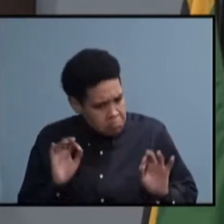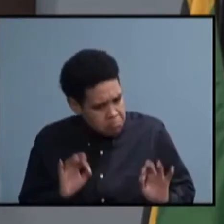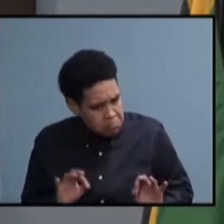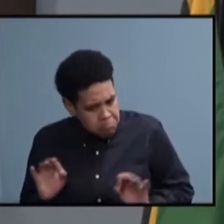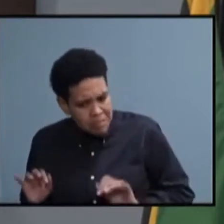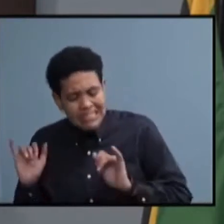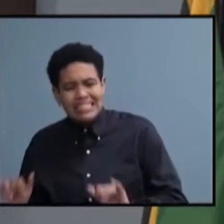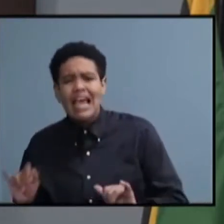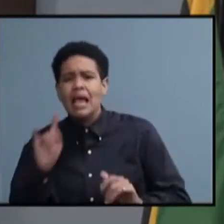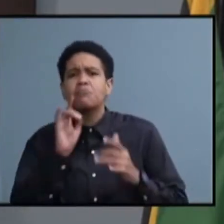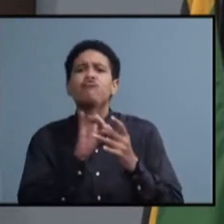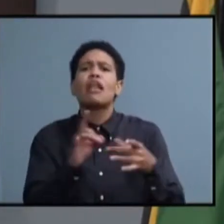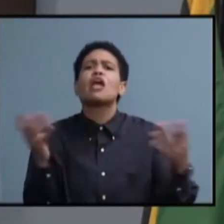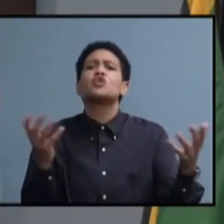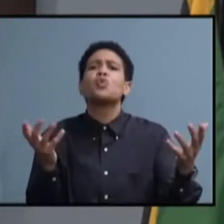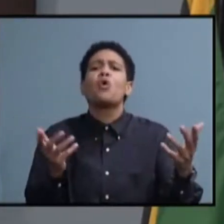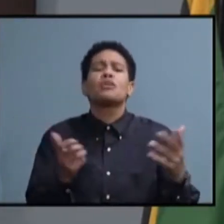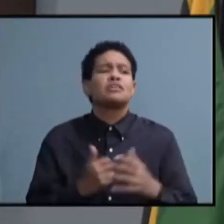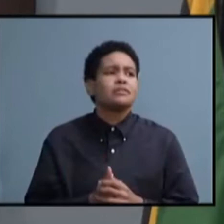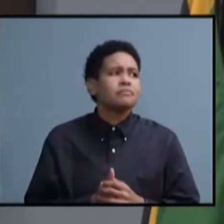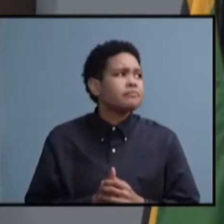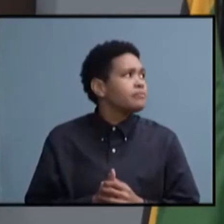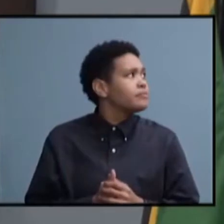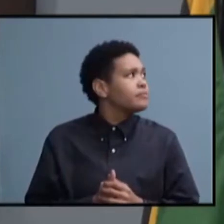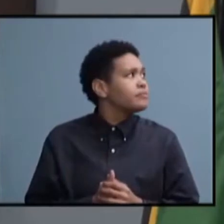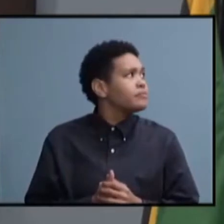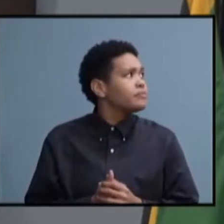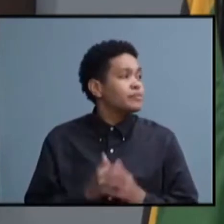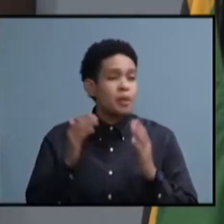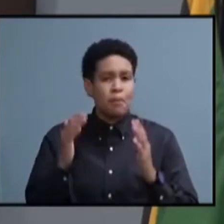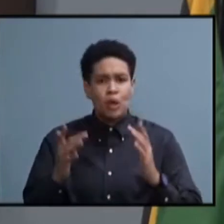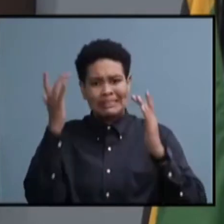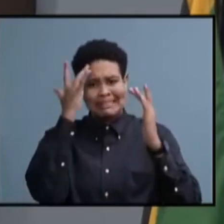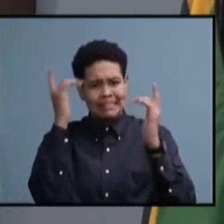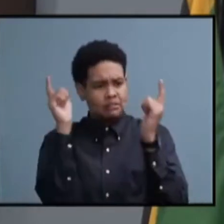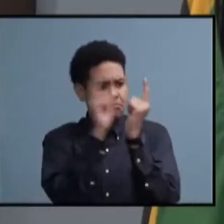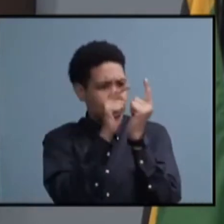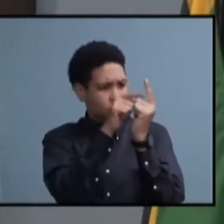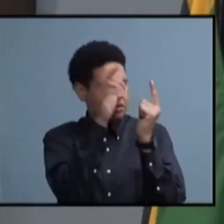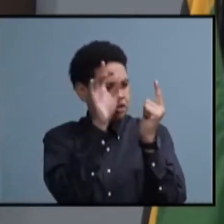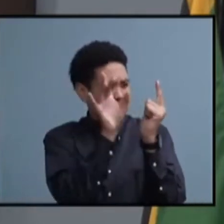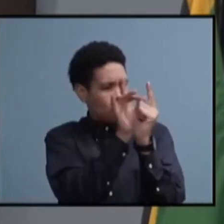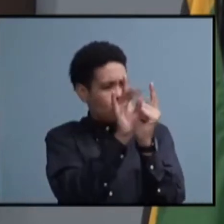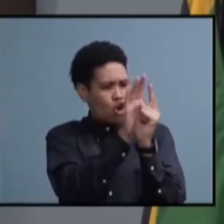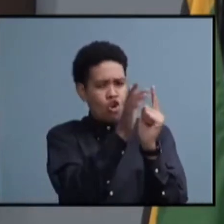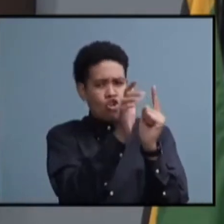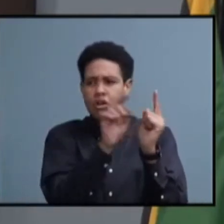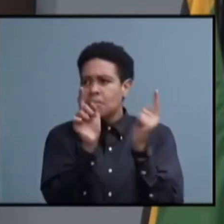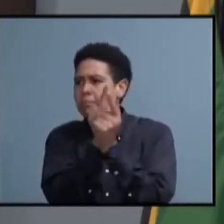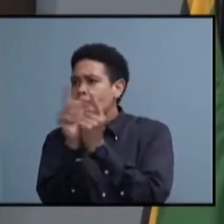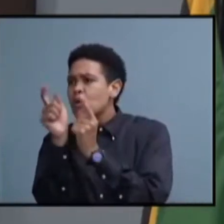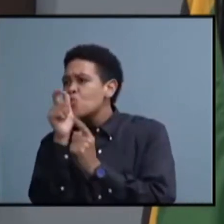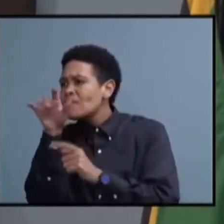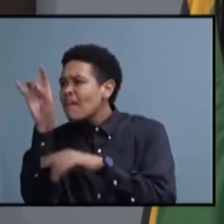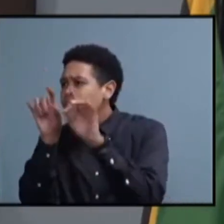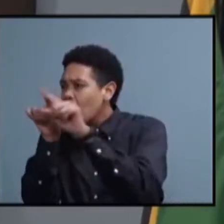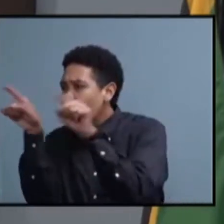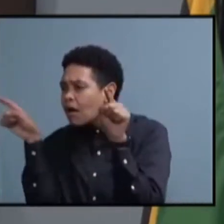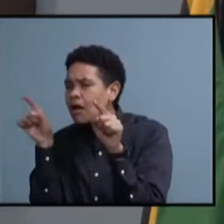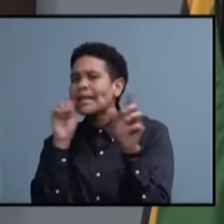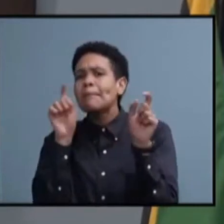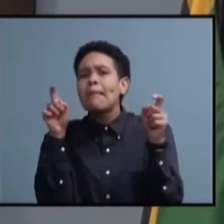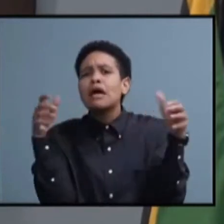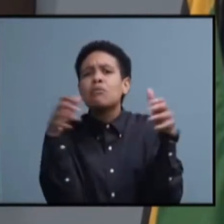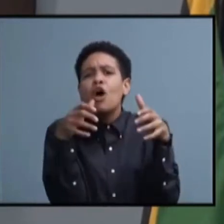in terms of the contact tracing, the management of clusters, using the public health system in